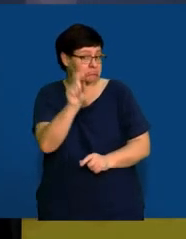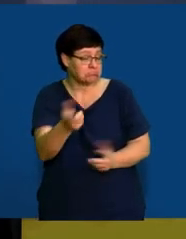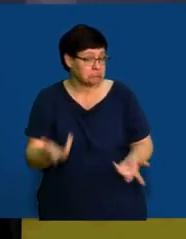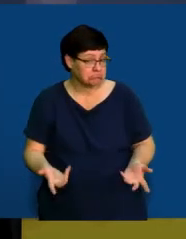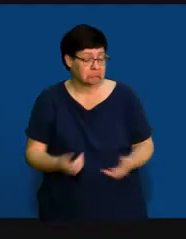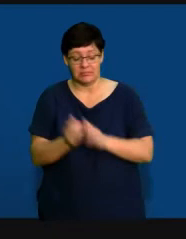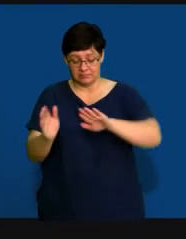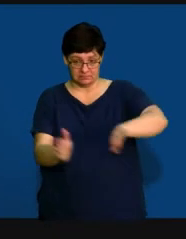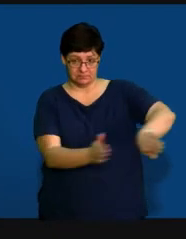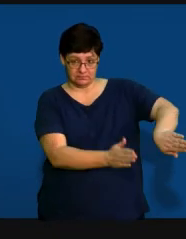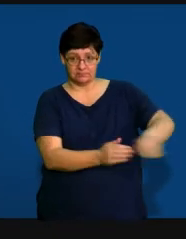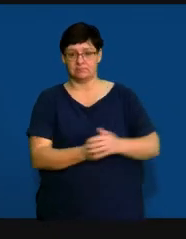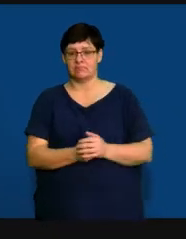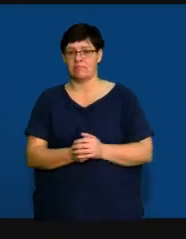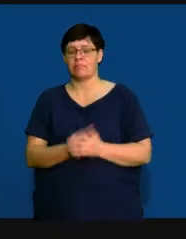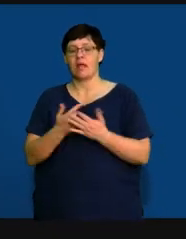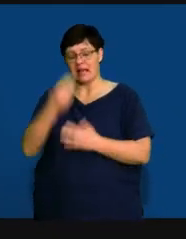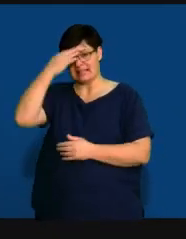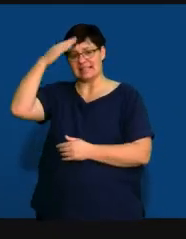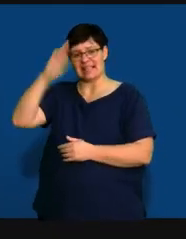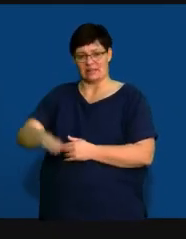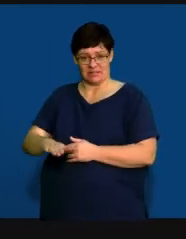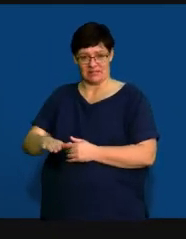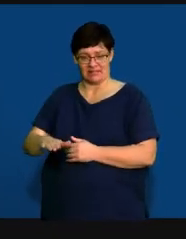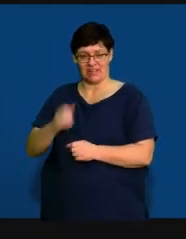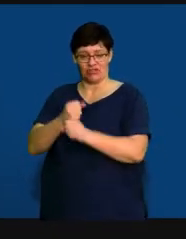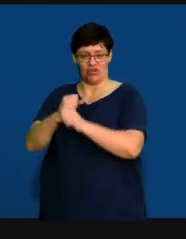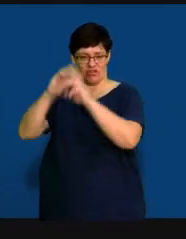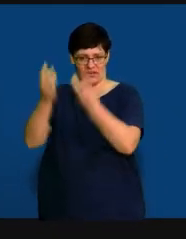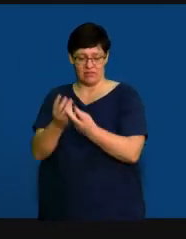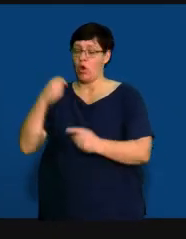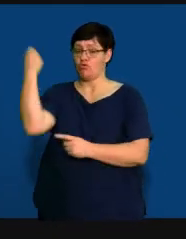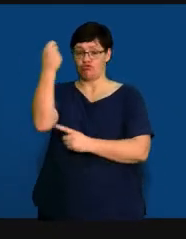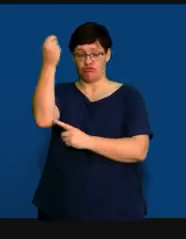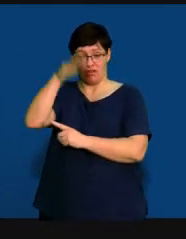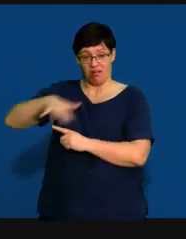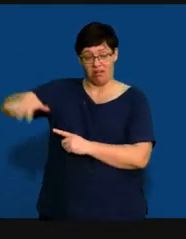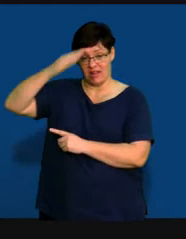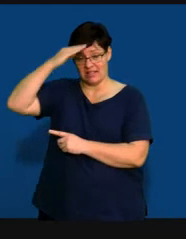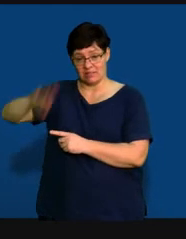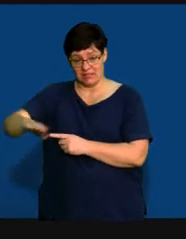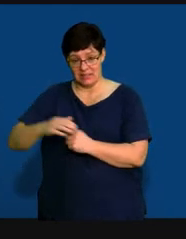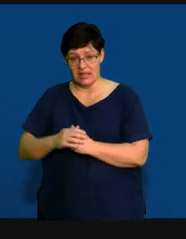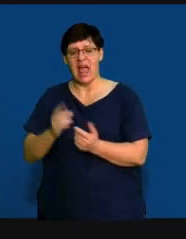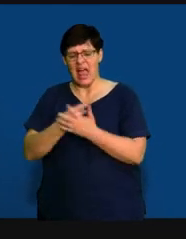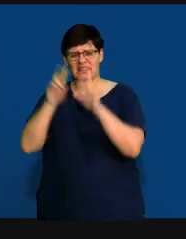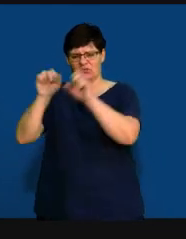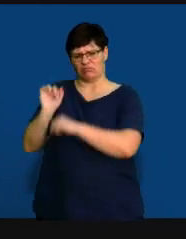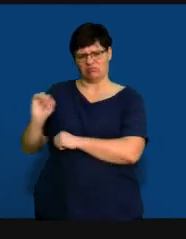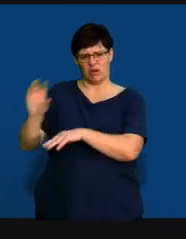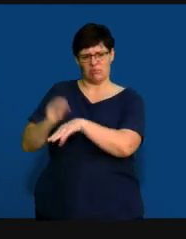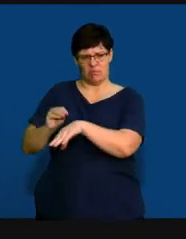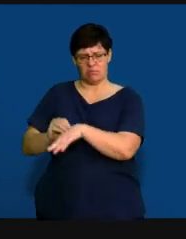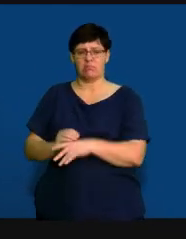on to the next topic, settlement geography. Again, rural settlements and rural settlement issues,